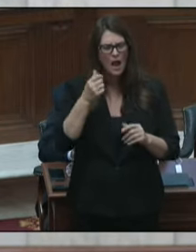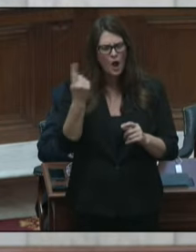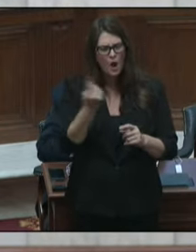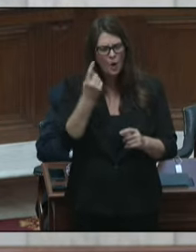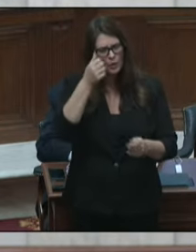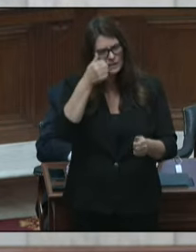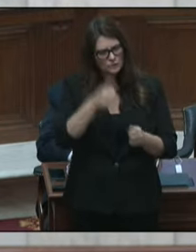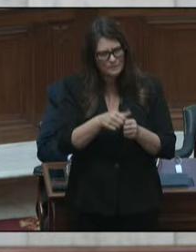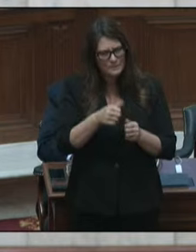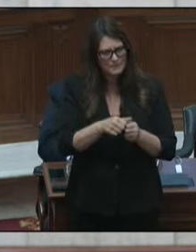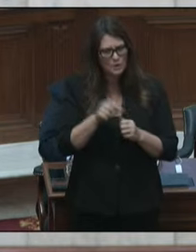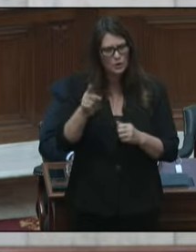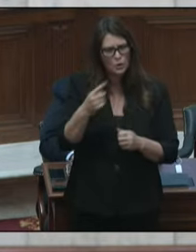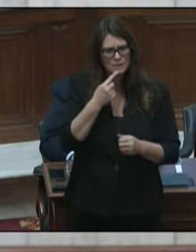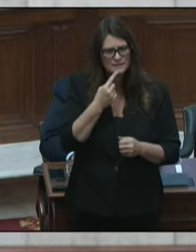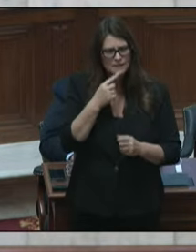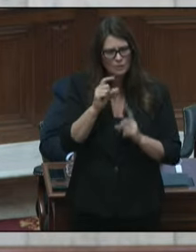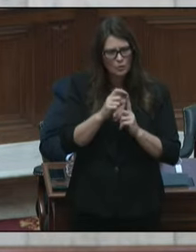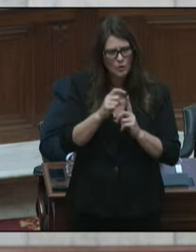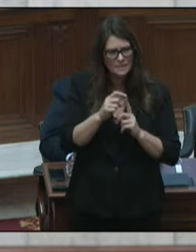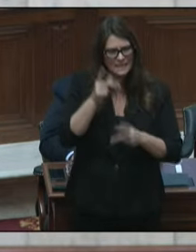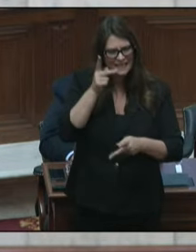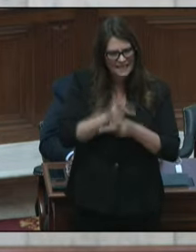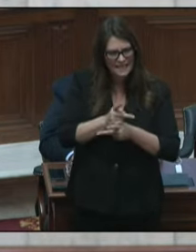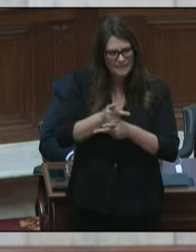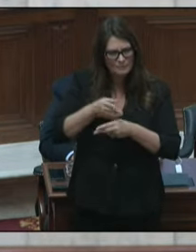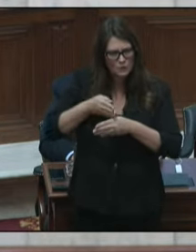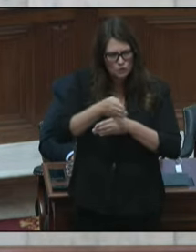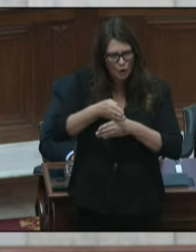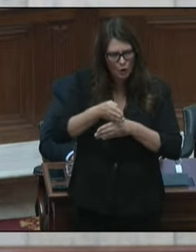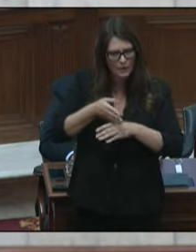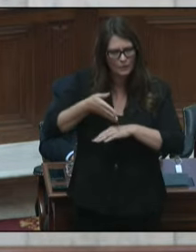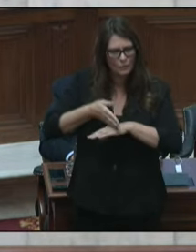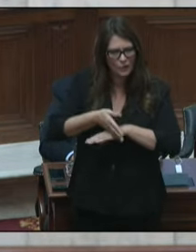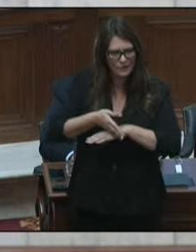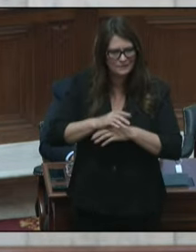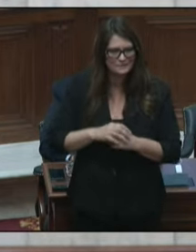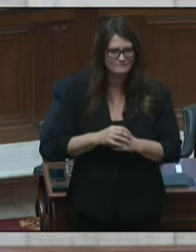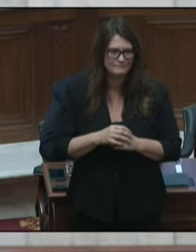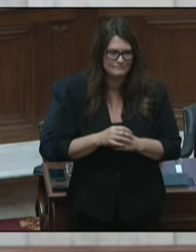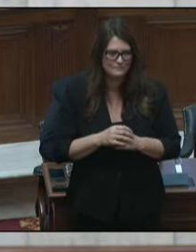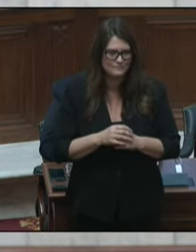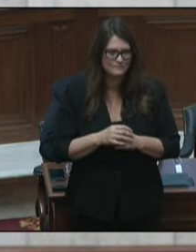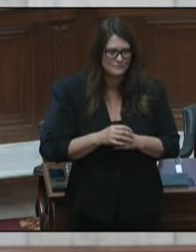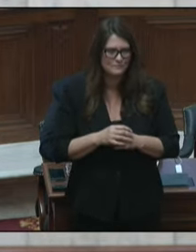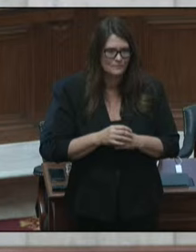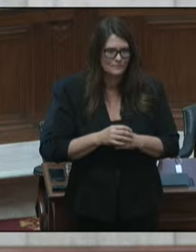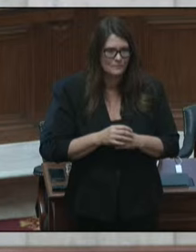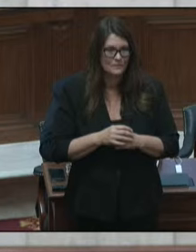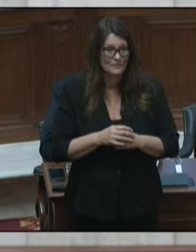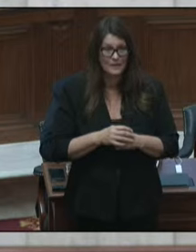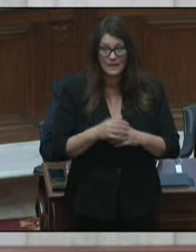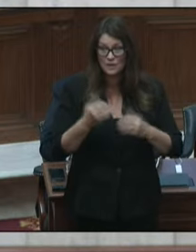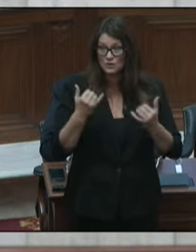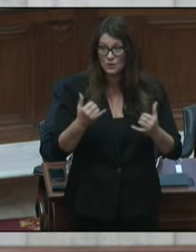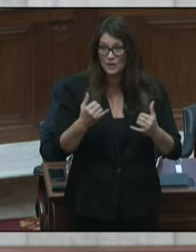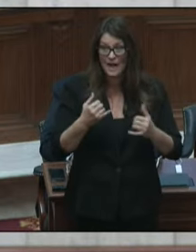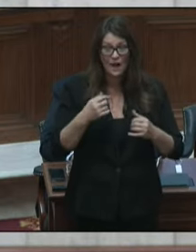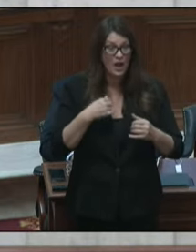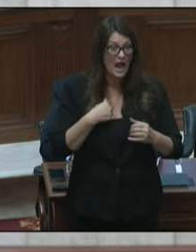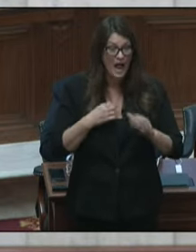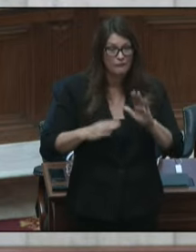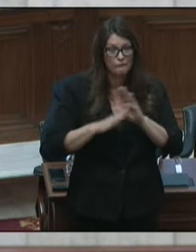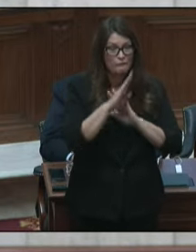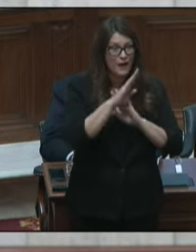myself daily to keep sawing the wood. Now I applied in the business world and